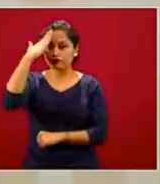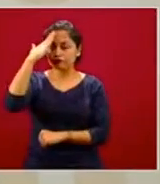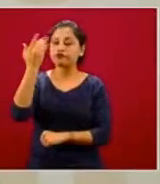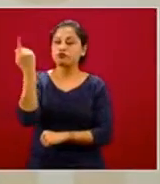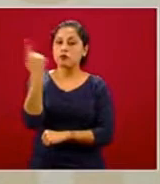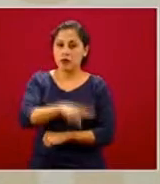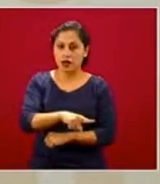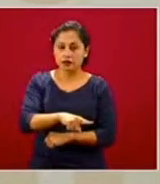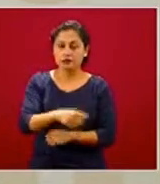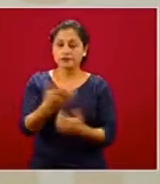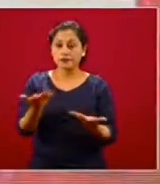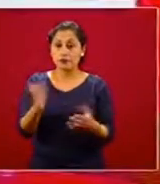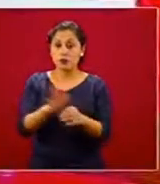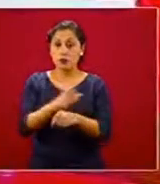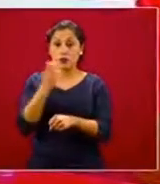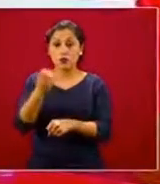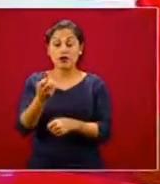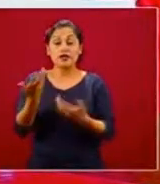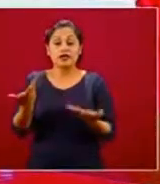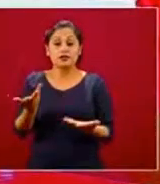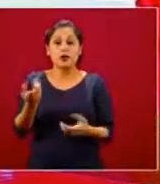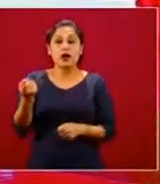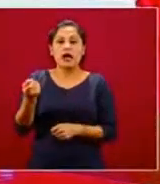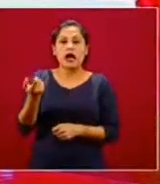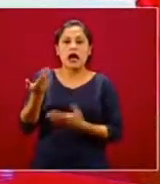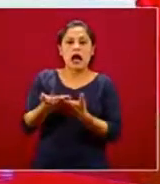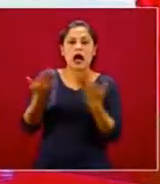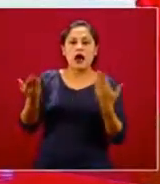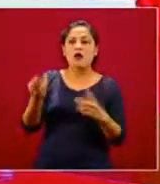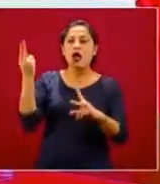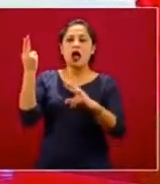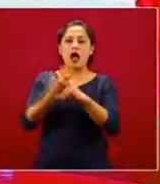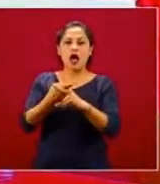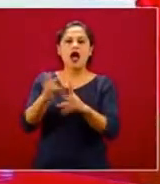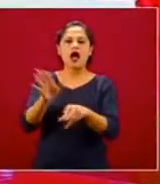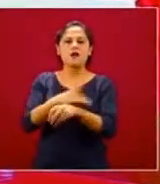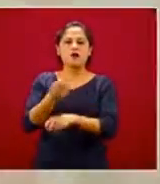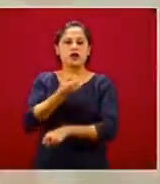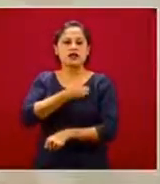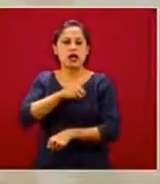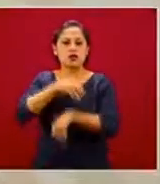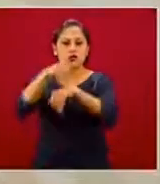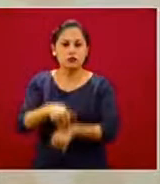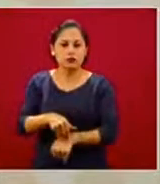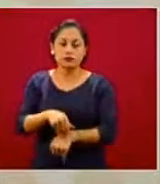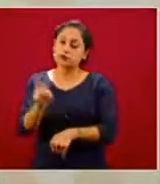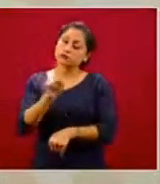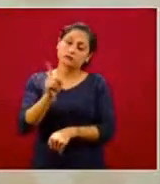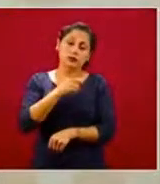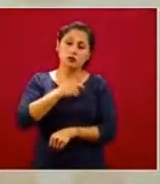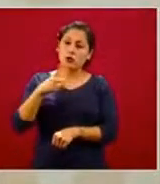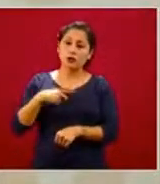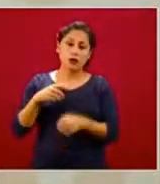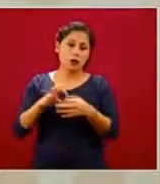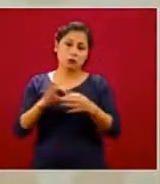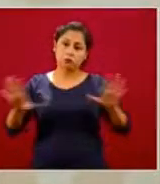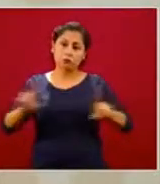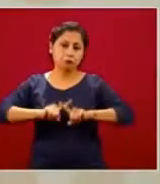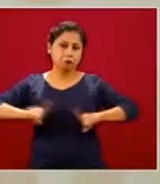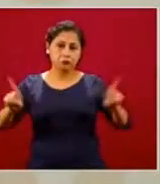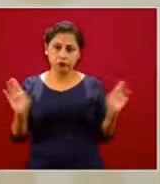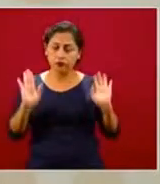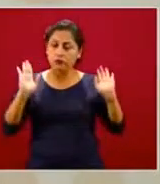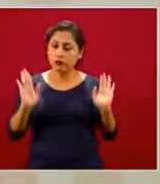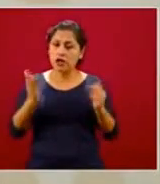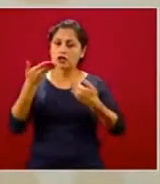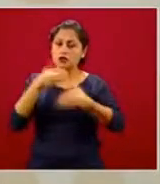rights. justificadamente So que este tipo nobody de could use acciones that as las hacen en pro de justification to la salud. carry out these kinds of Ese es action. nuestro So comentario that's respecto our al caso de comment with Giovanni